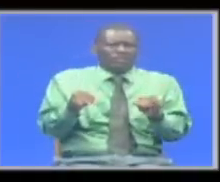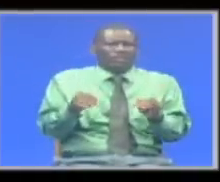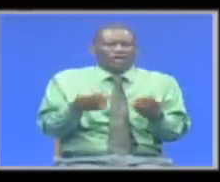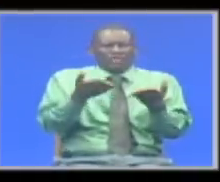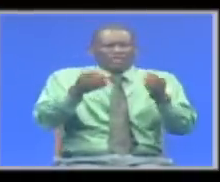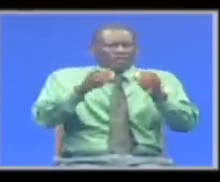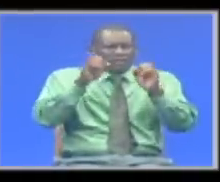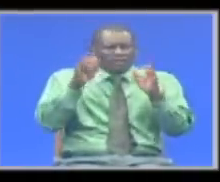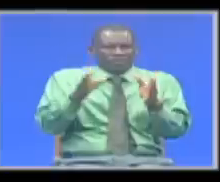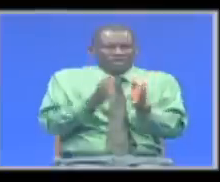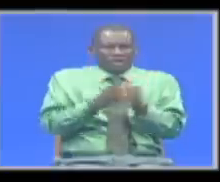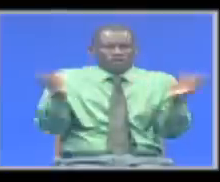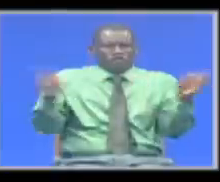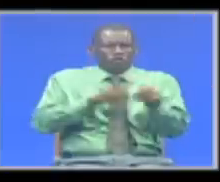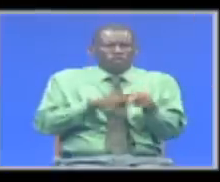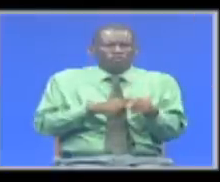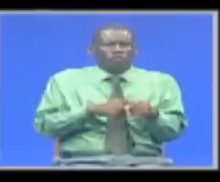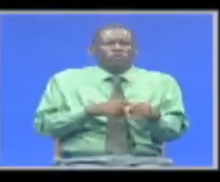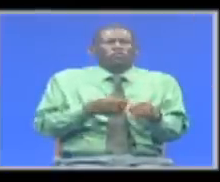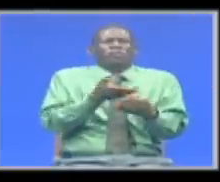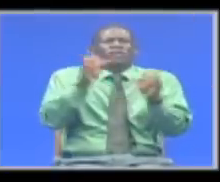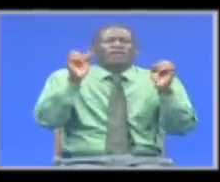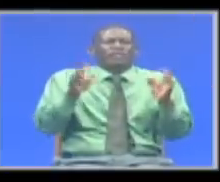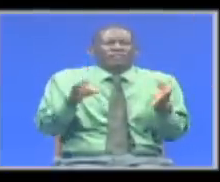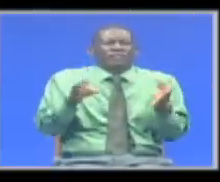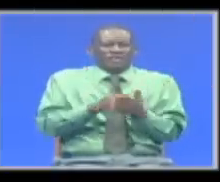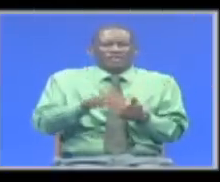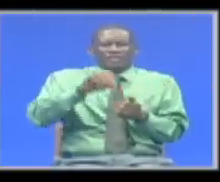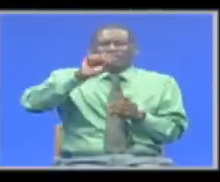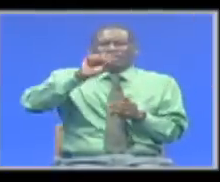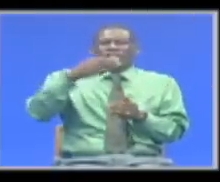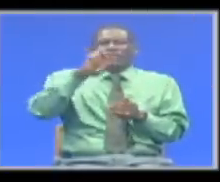and soon it will just be no more. Sheila Sendeyo, NTV.